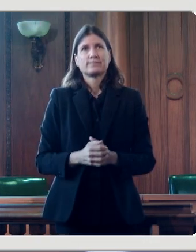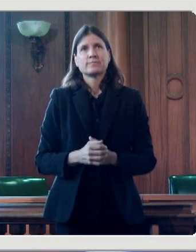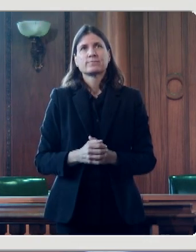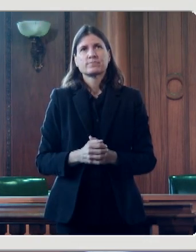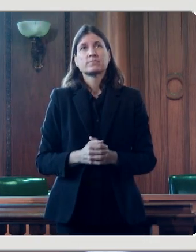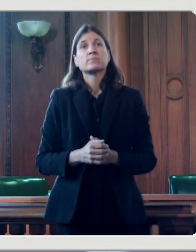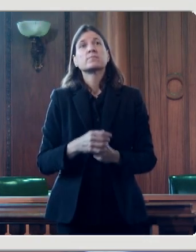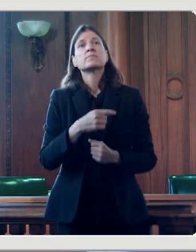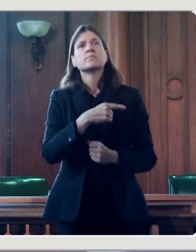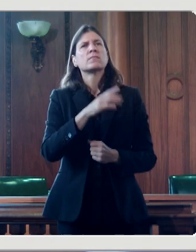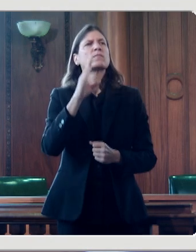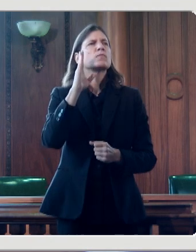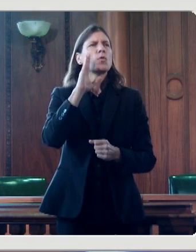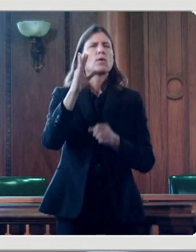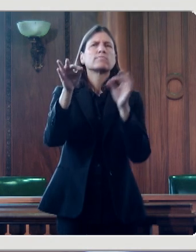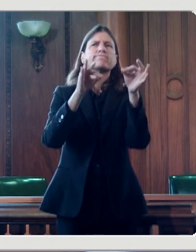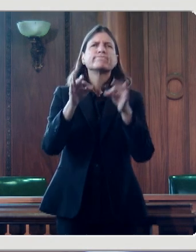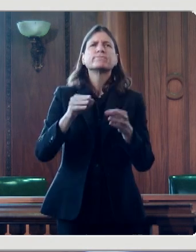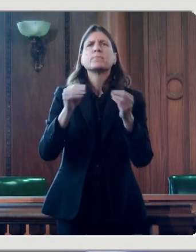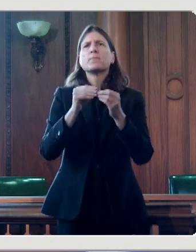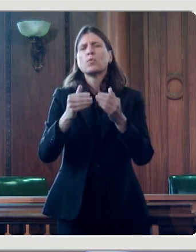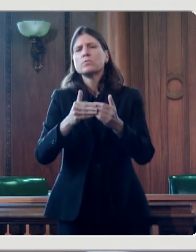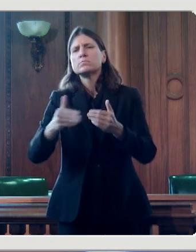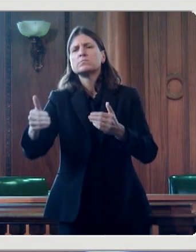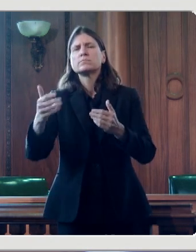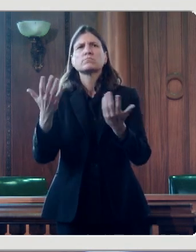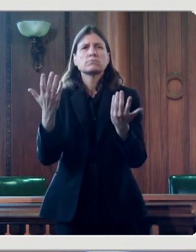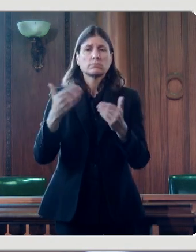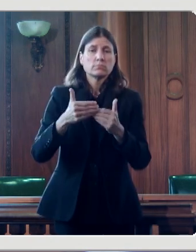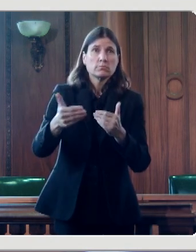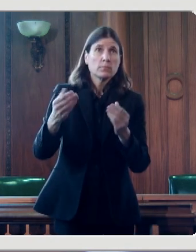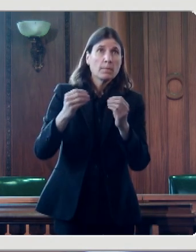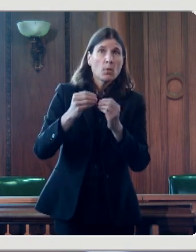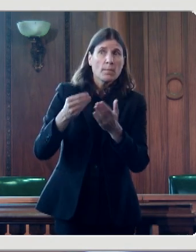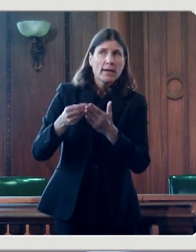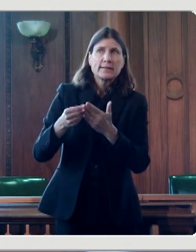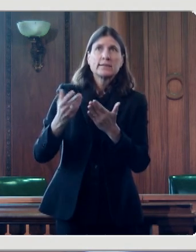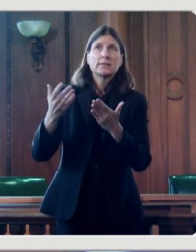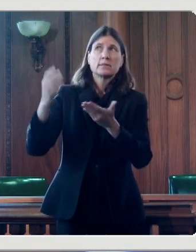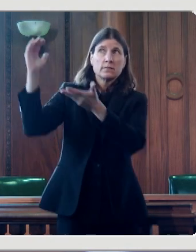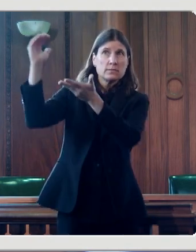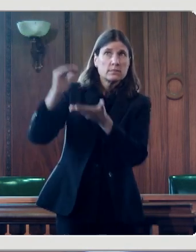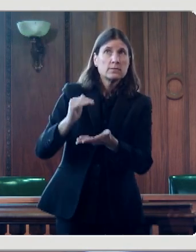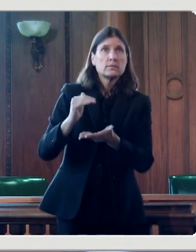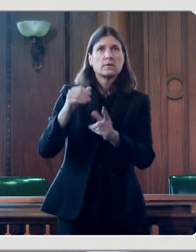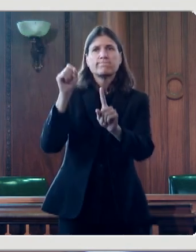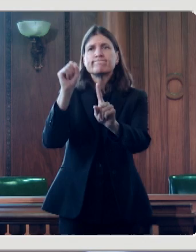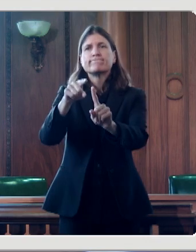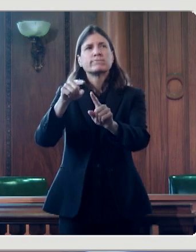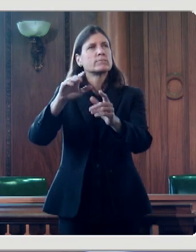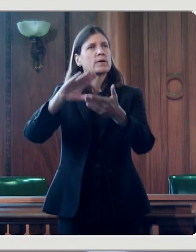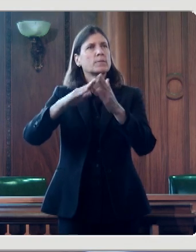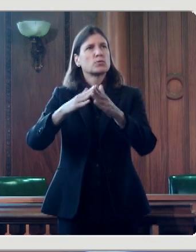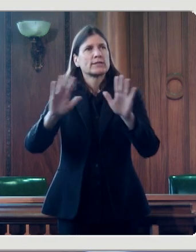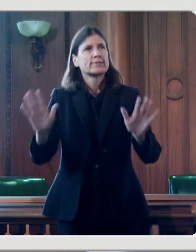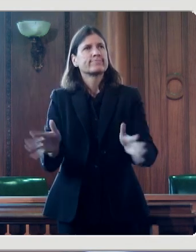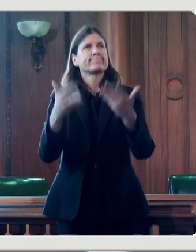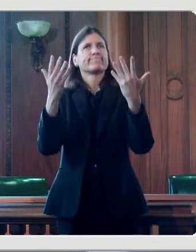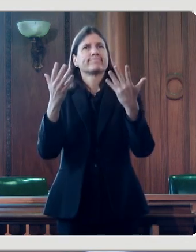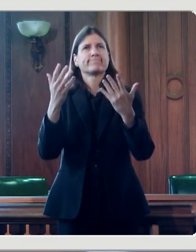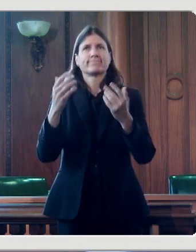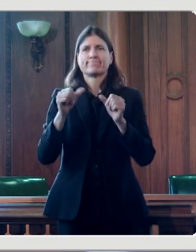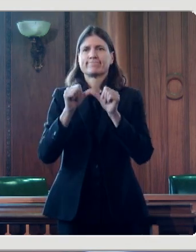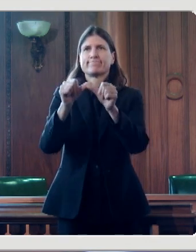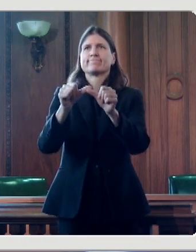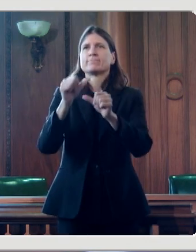federal government. On another good note, dear family, friends, in the business that's